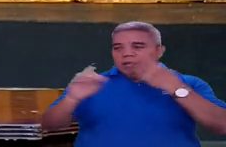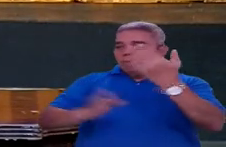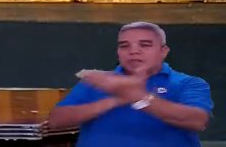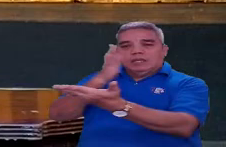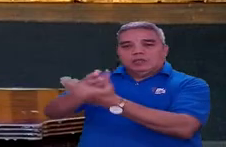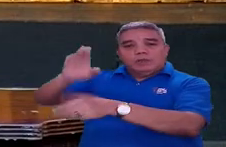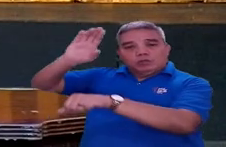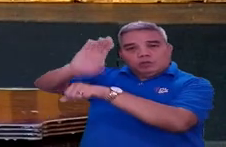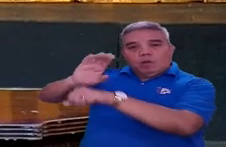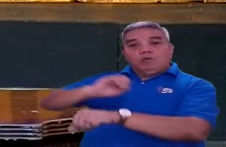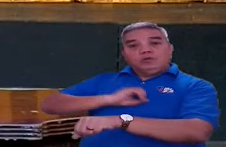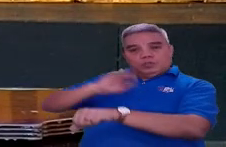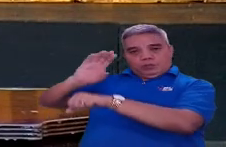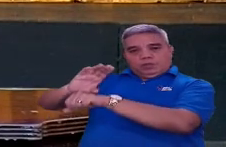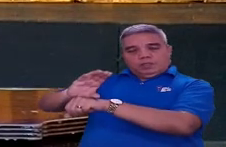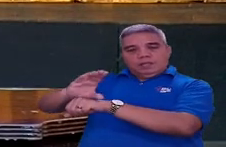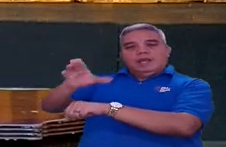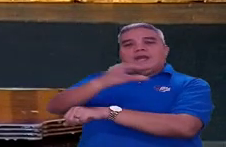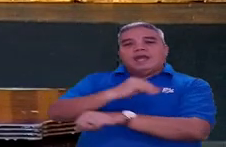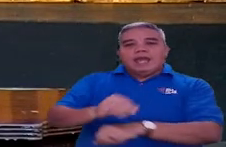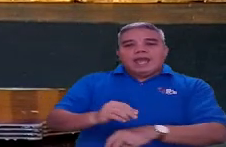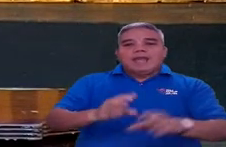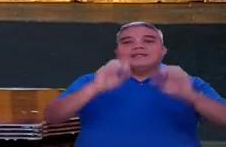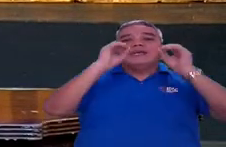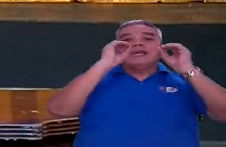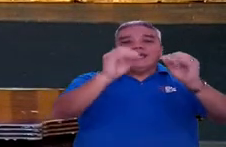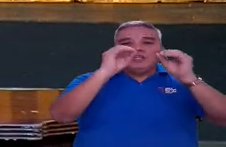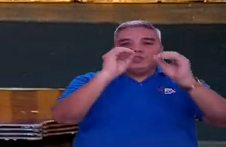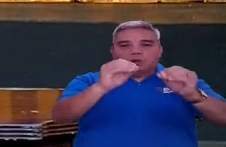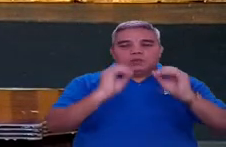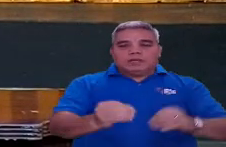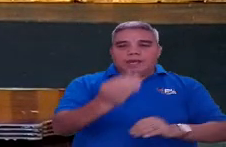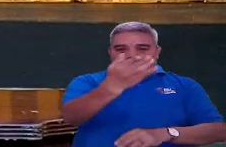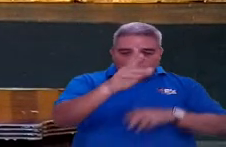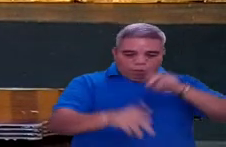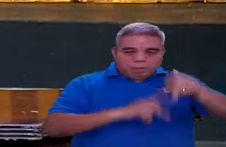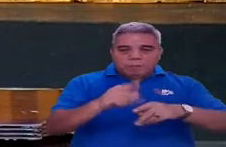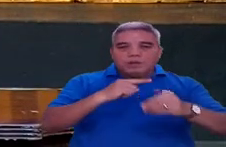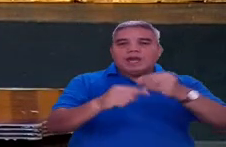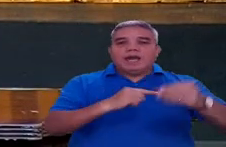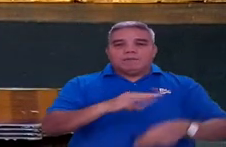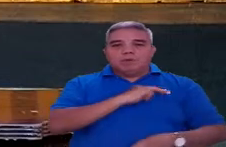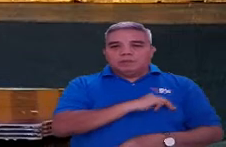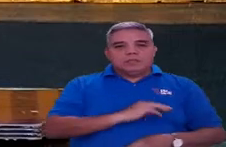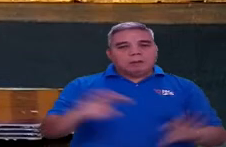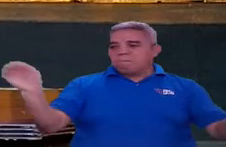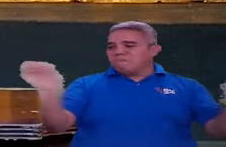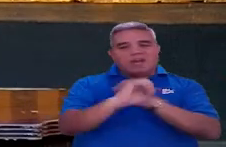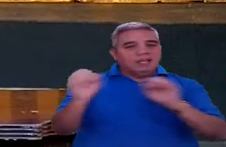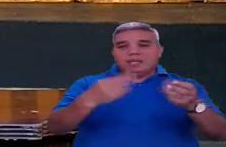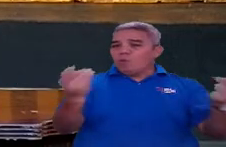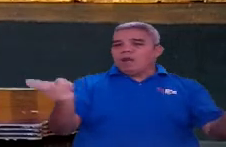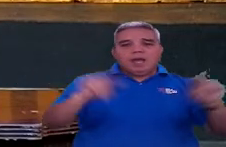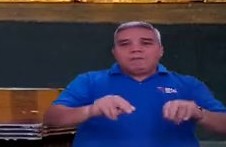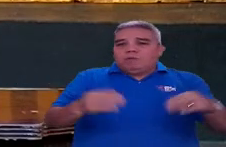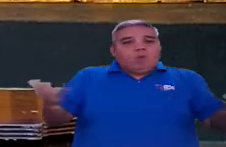back to your church and educate your people about mission, nothing will